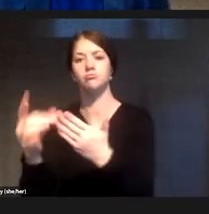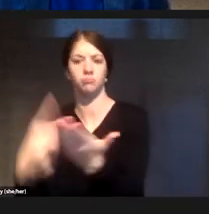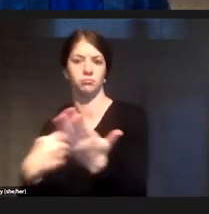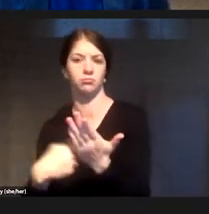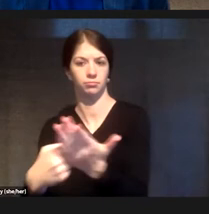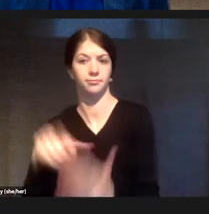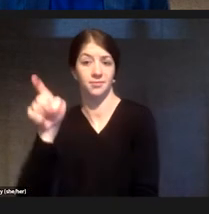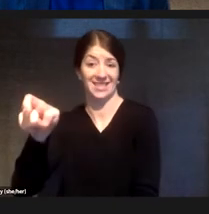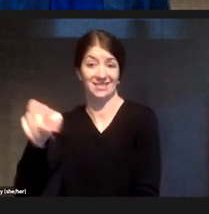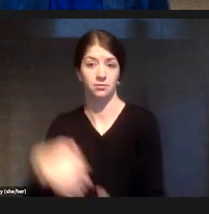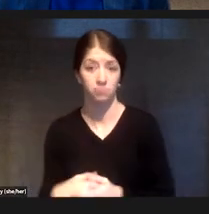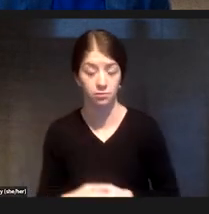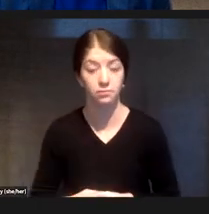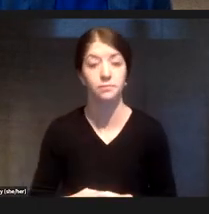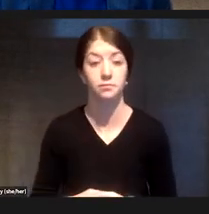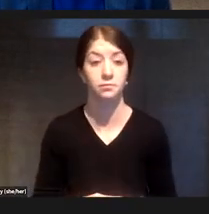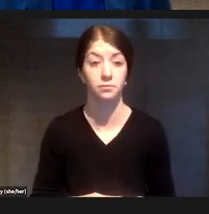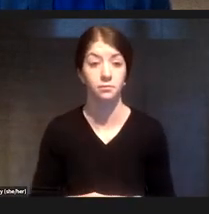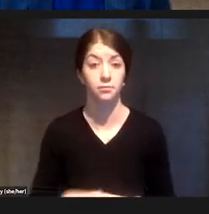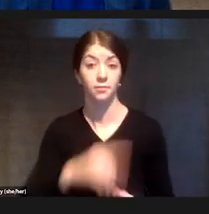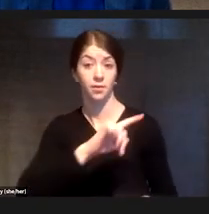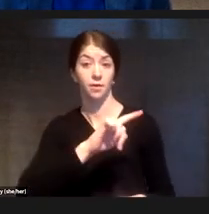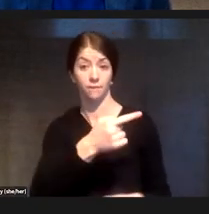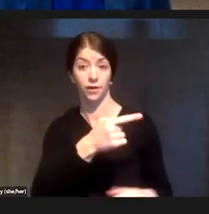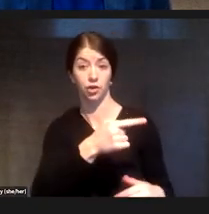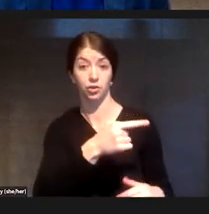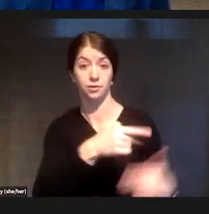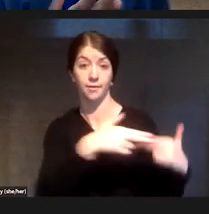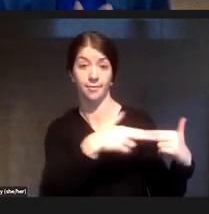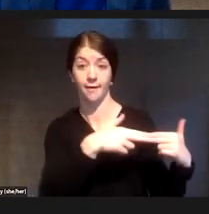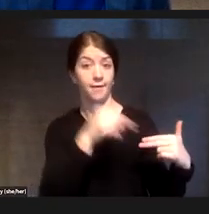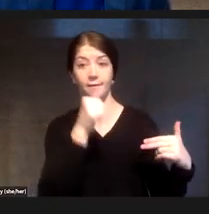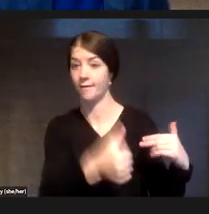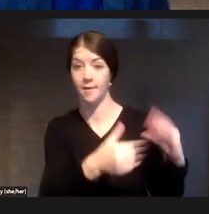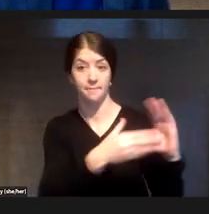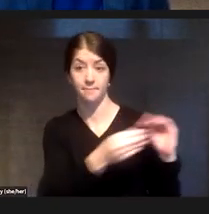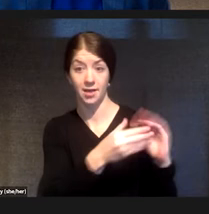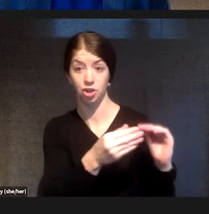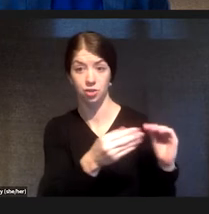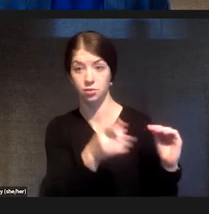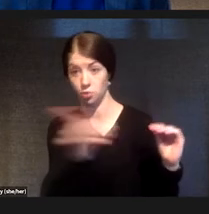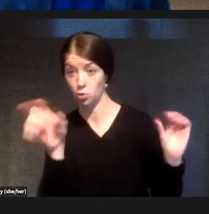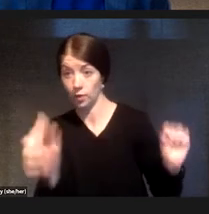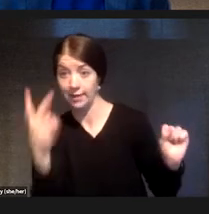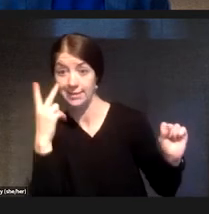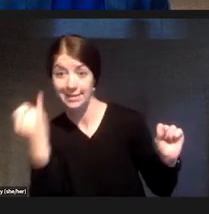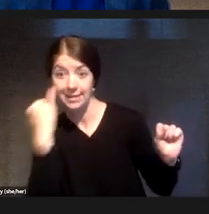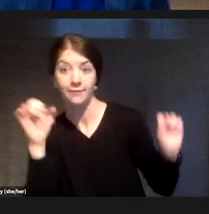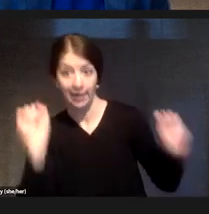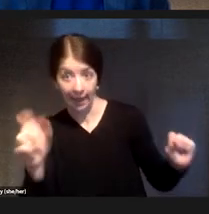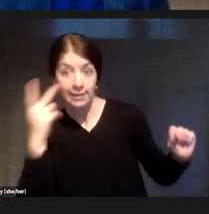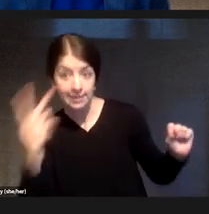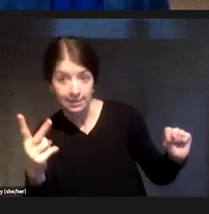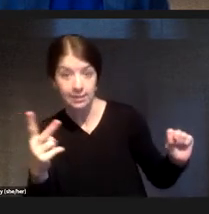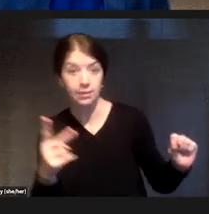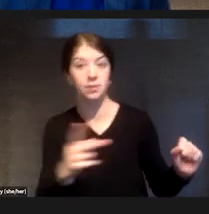have. Because in that first slide, what I didn't mention, but that those of you who are sighted could see, is that the individuals in the first